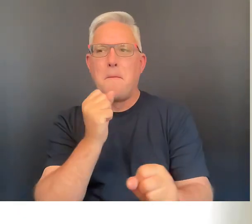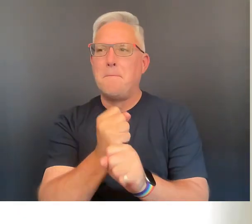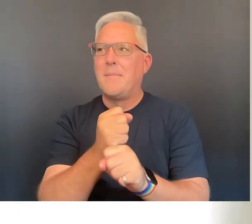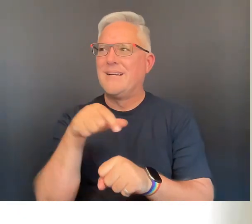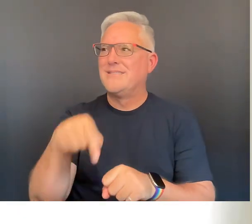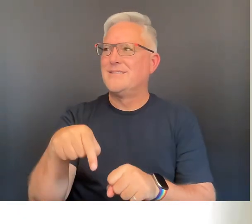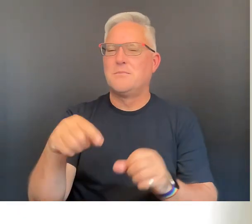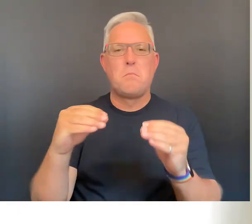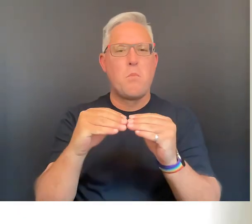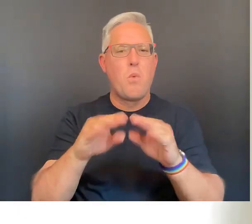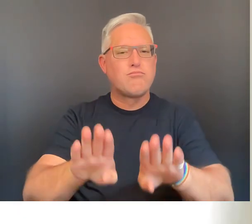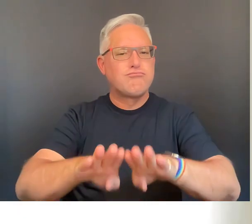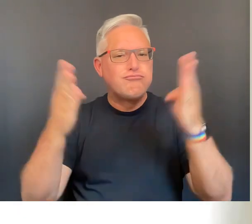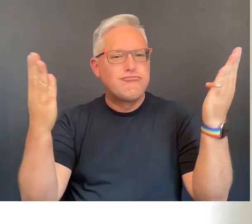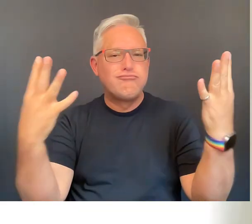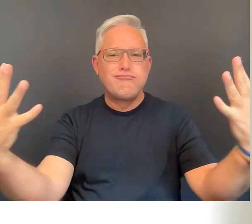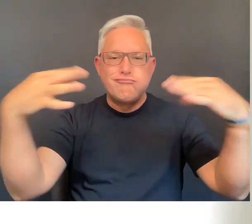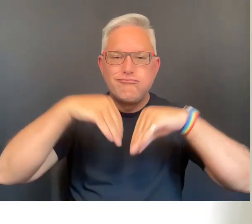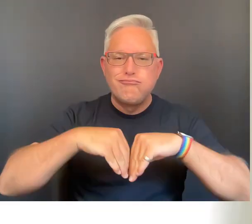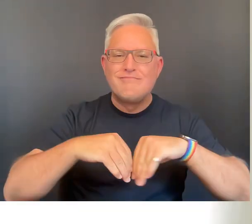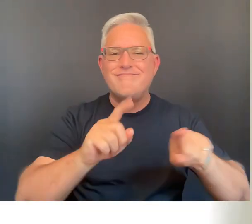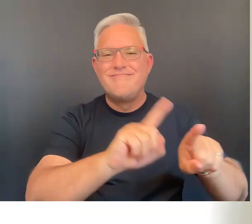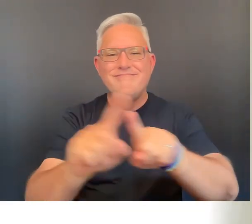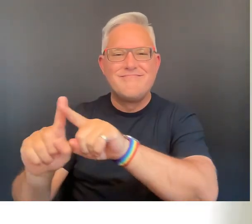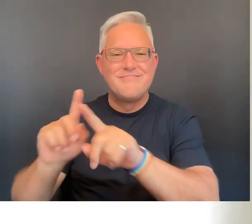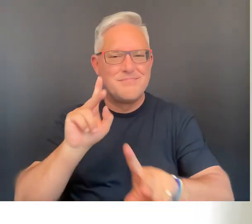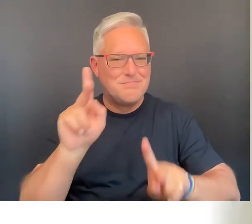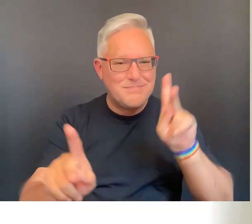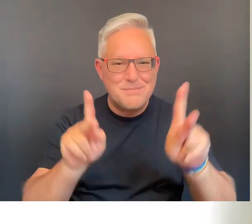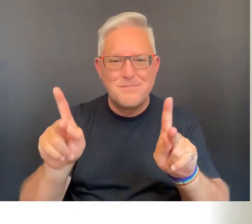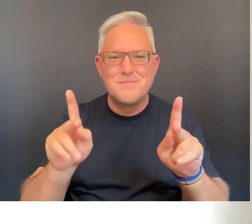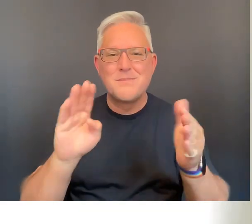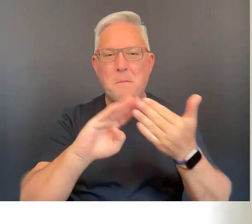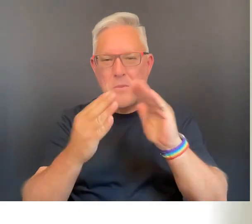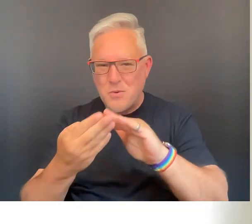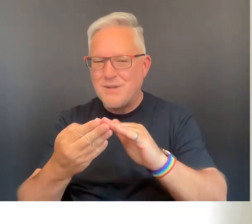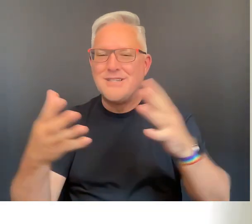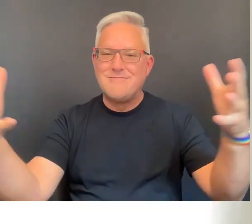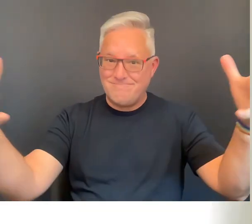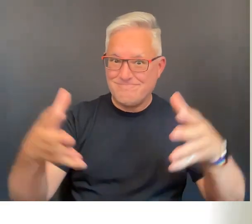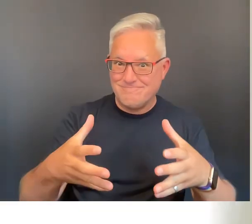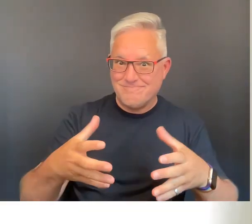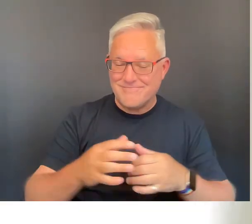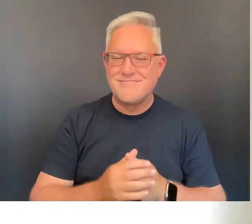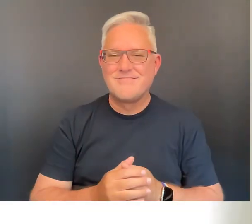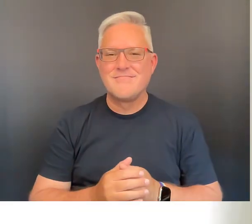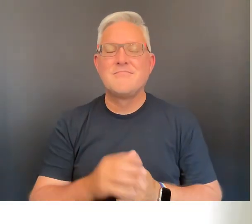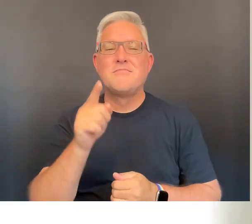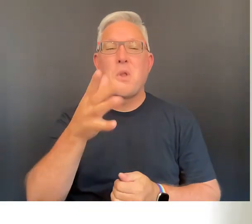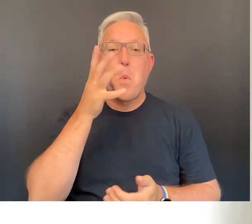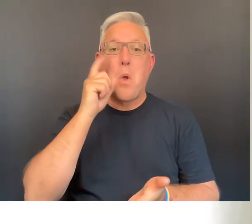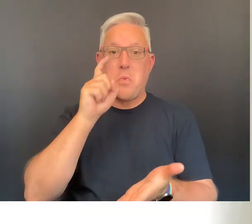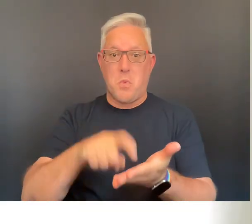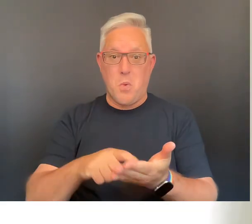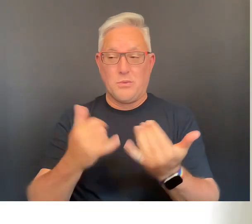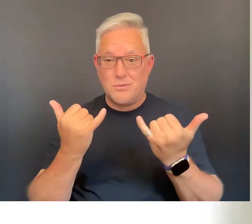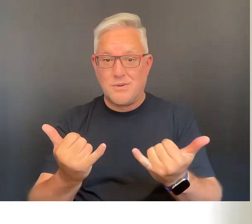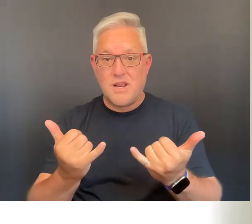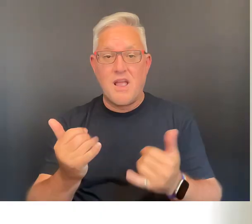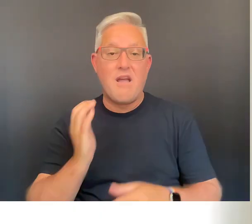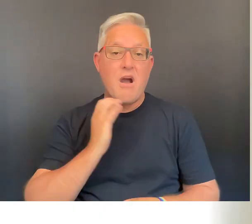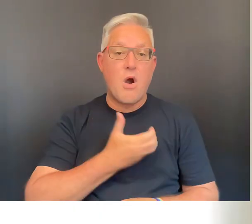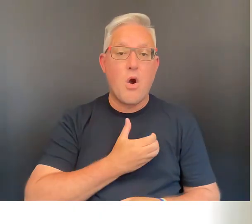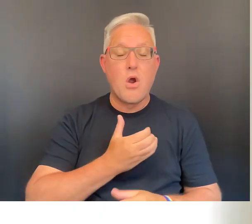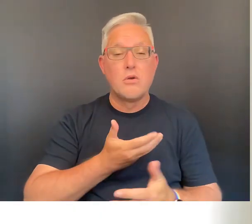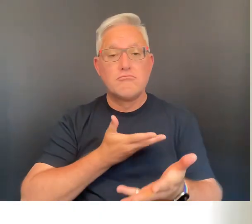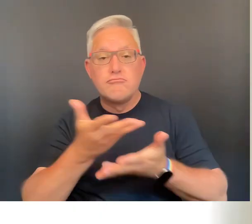all our individuals and persons and communities to join in, you'll notice that the